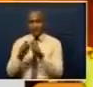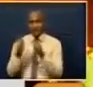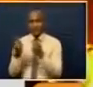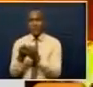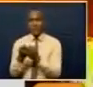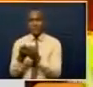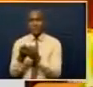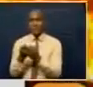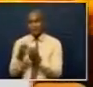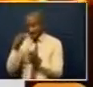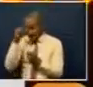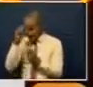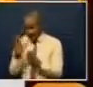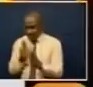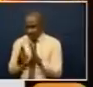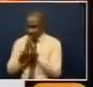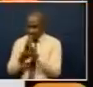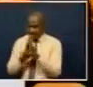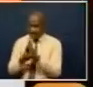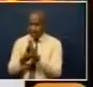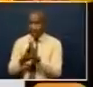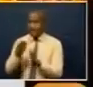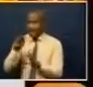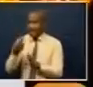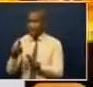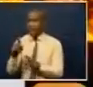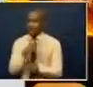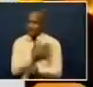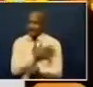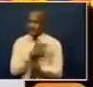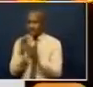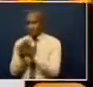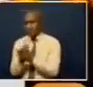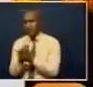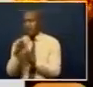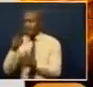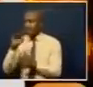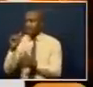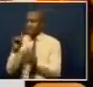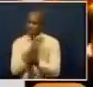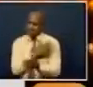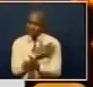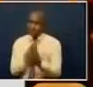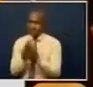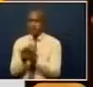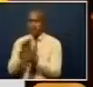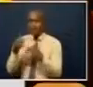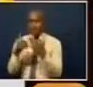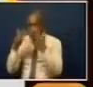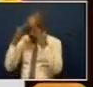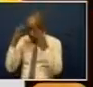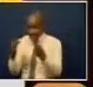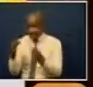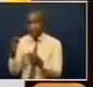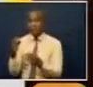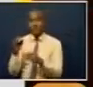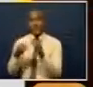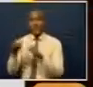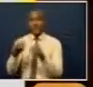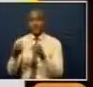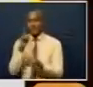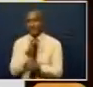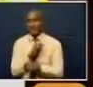governor, with the women rep, with all the MPs, NASA and Jubilee, and all the MCA's, NASA and Jubilee. We've decided in Nairobi that the election is over,